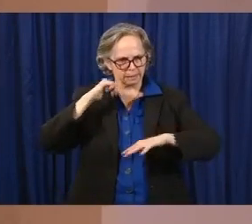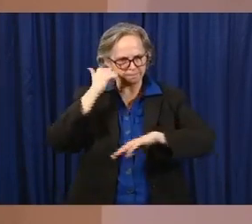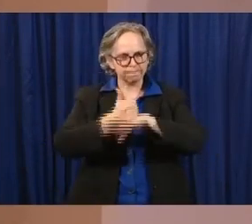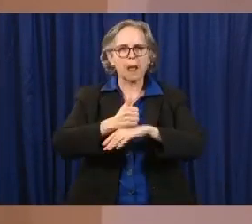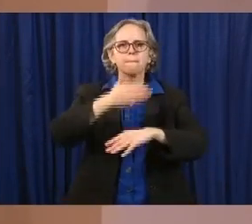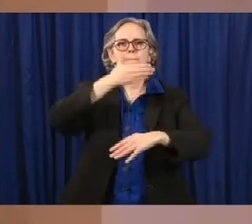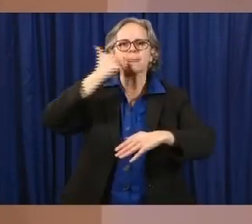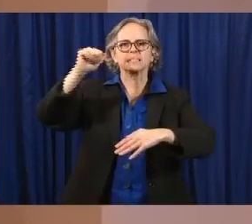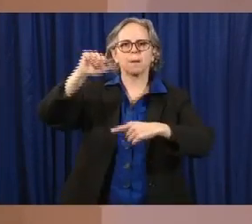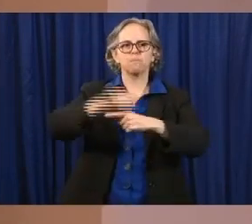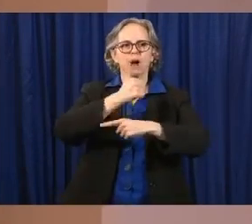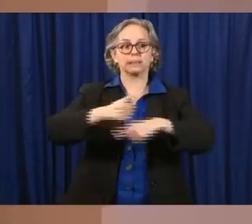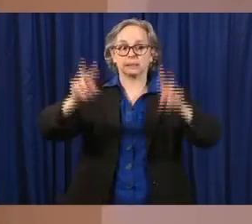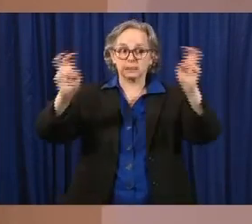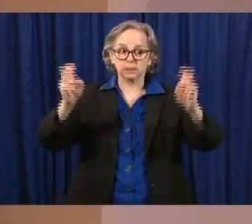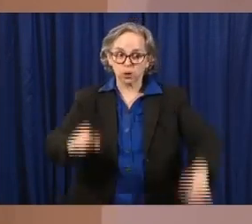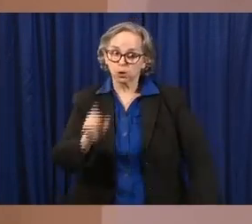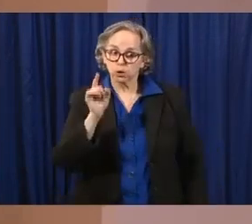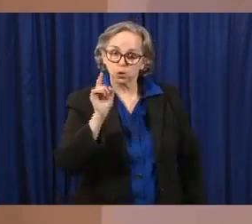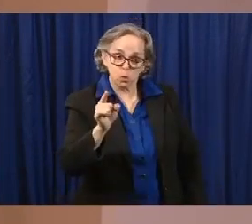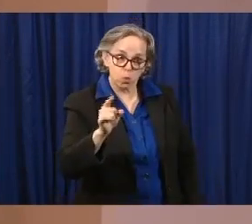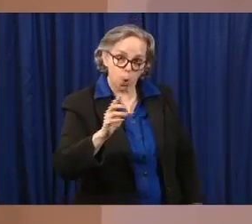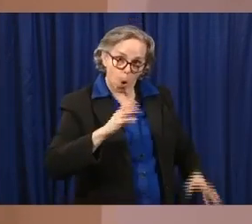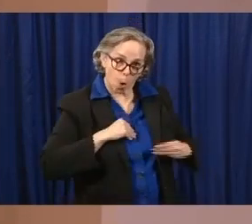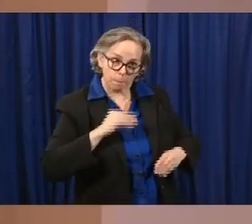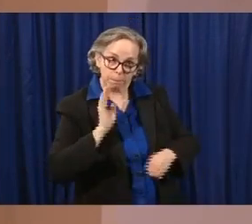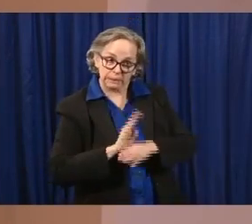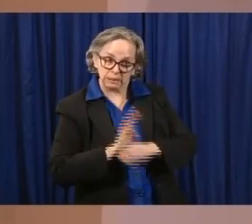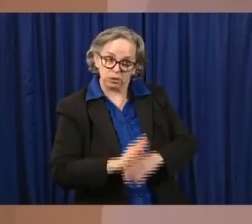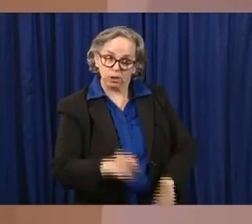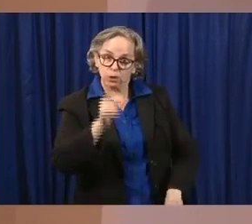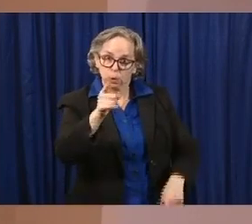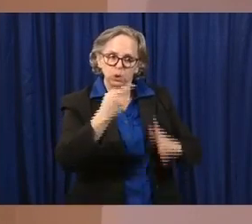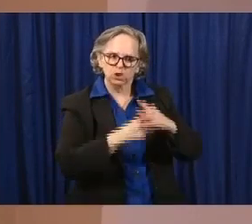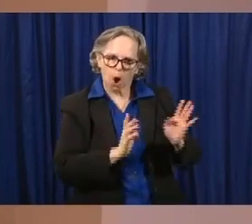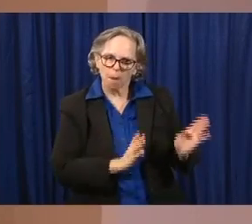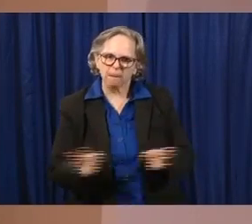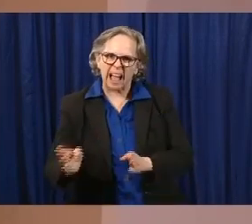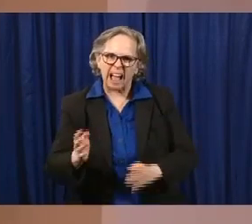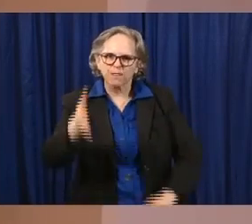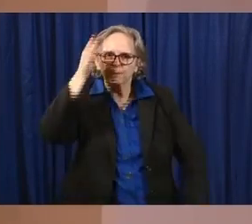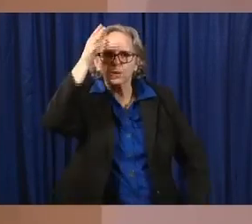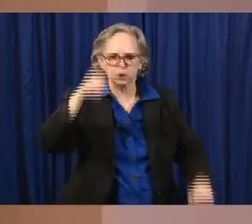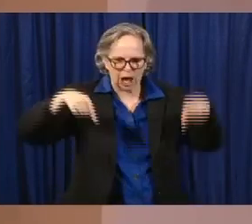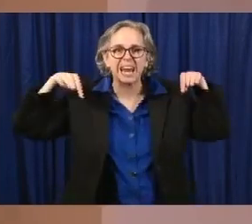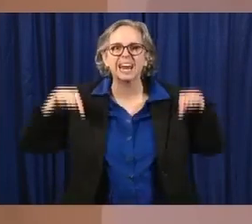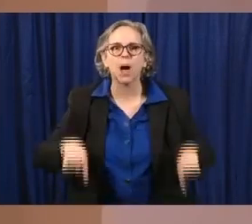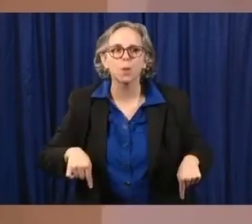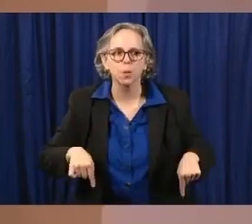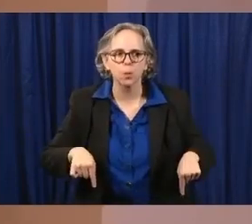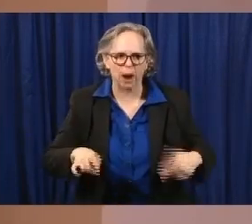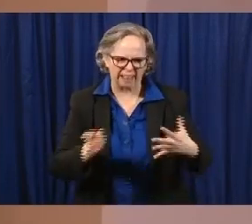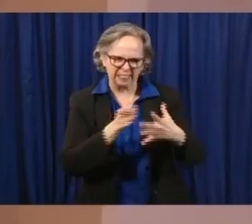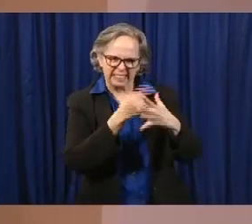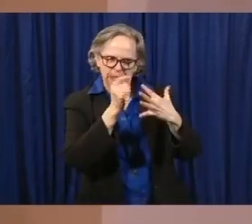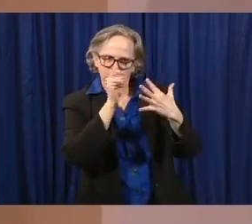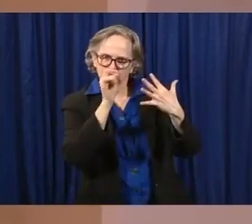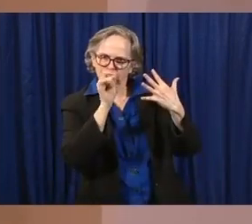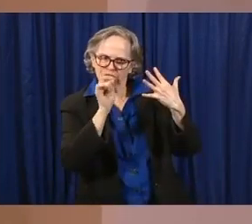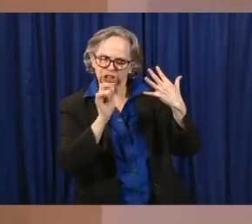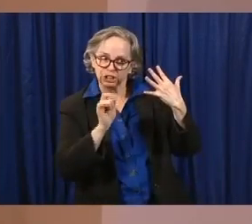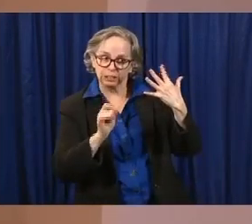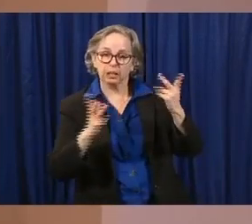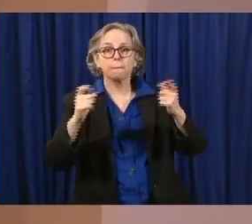as a business out there. You need to plan for that future. There are a number of things that you will need to source, from cloth